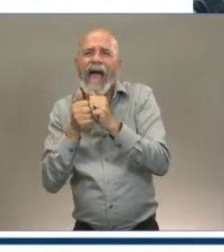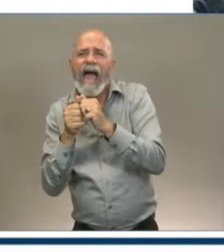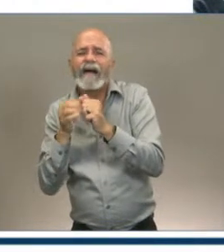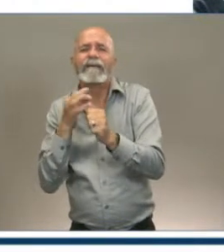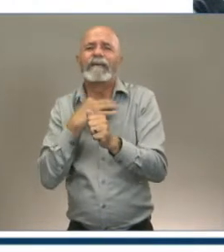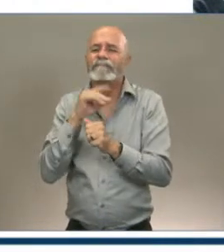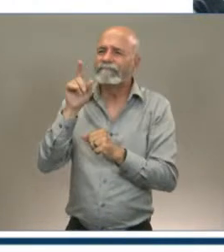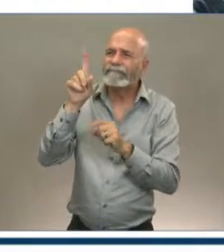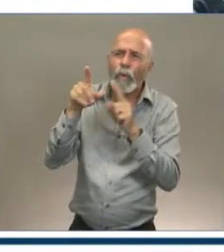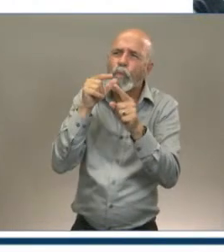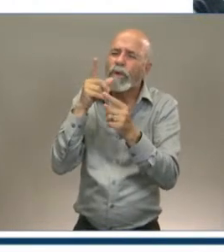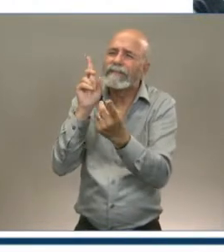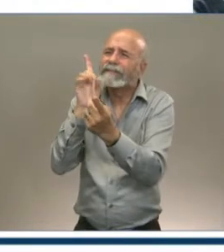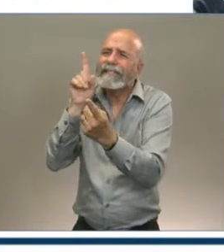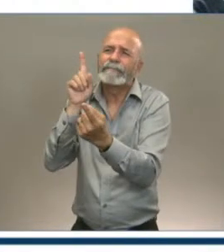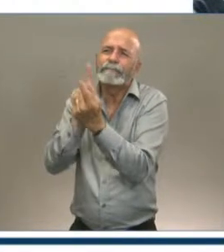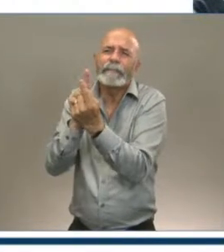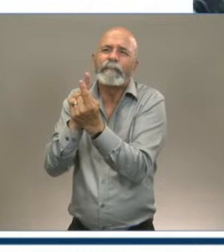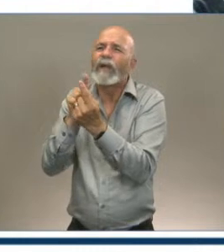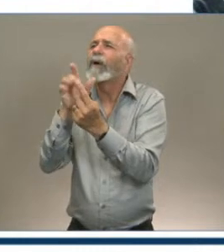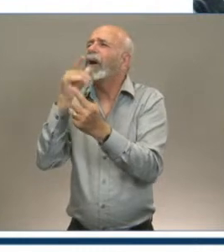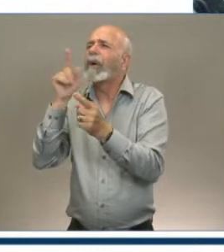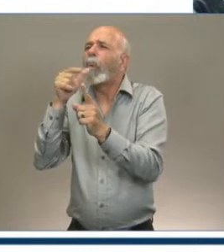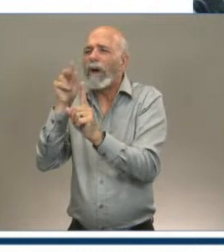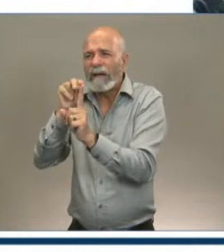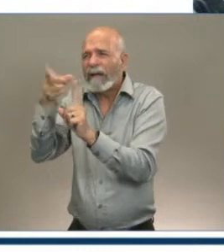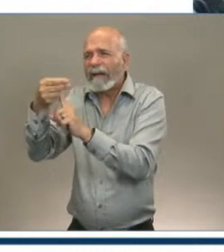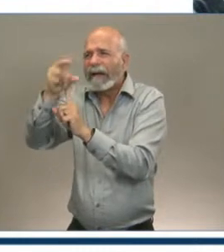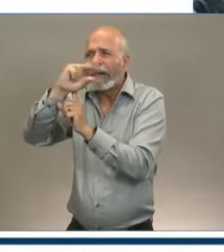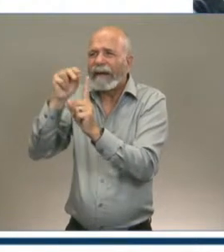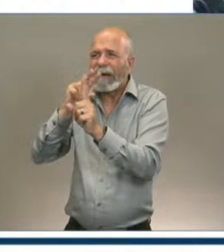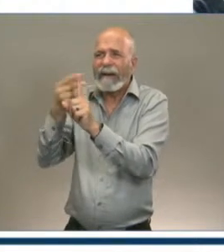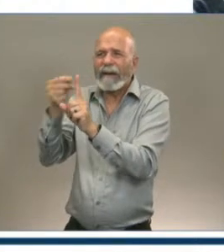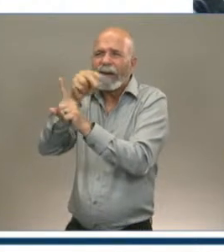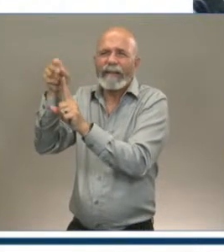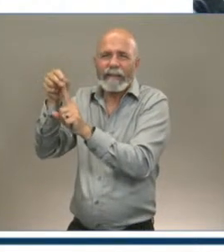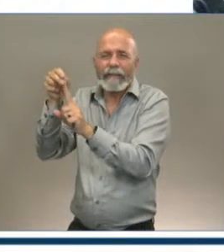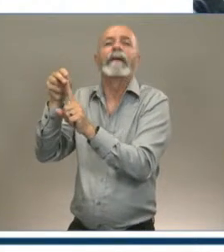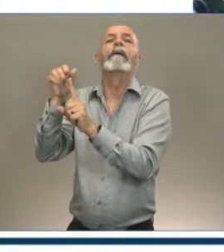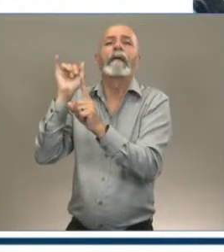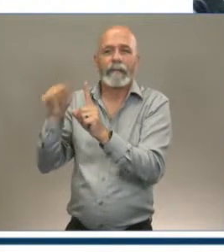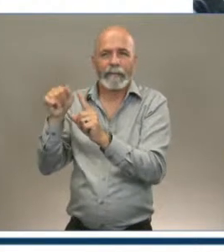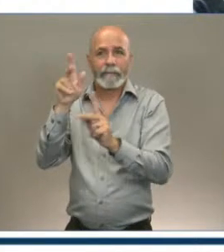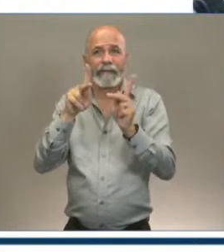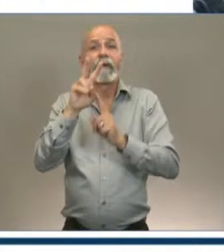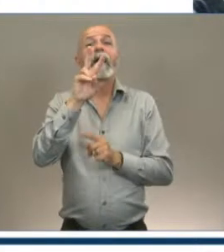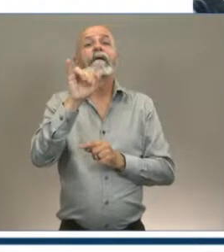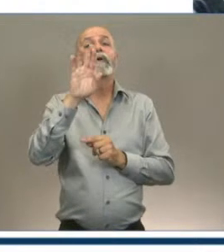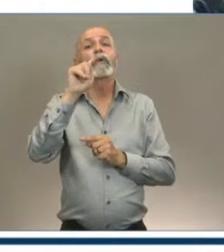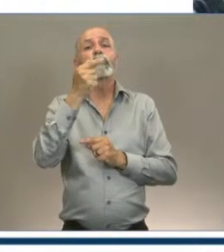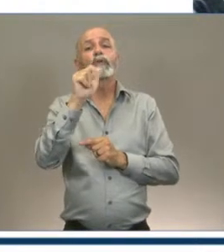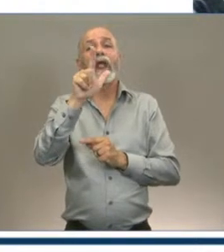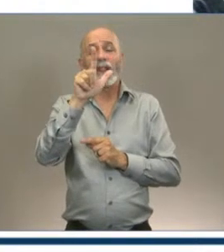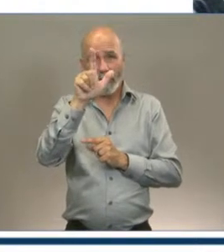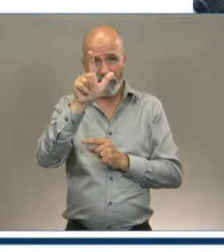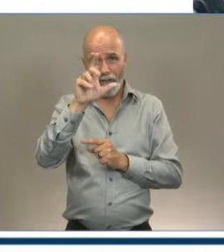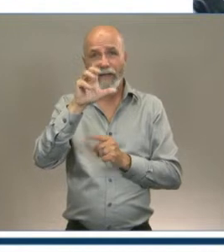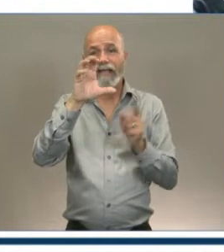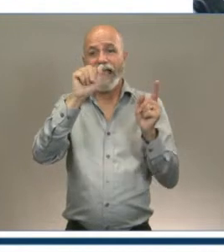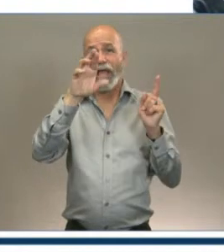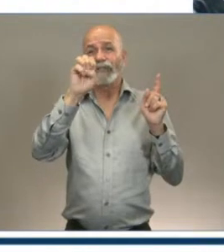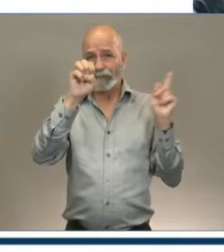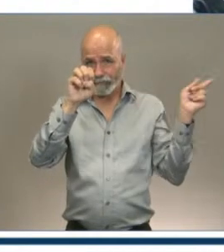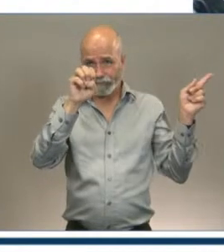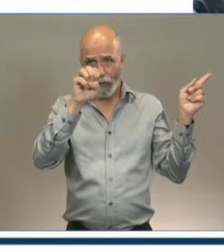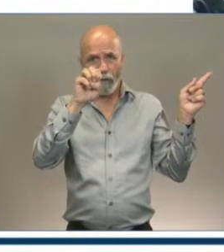new outbreaks. So the work of our virtual care community support team does not replace the work of our public health team, and it's so